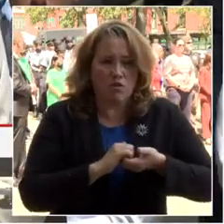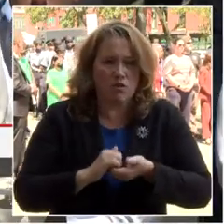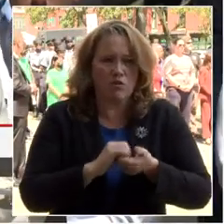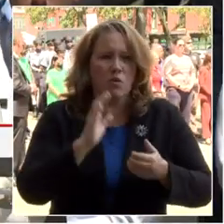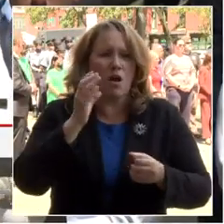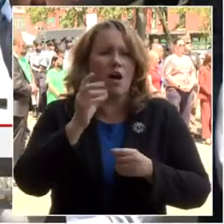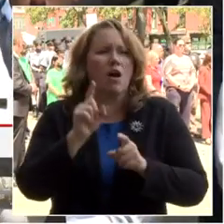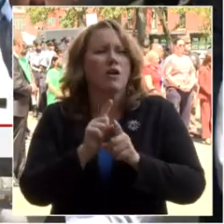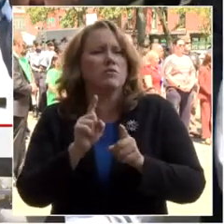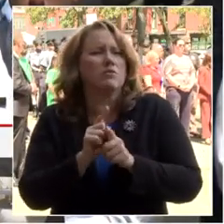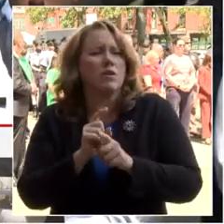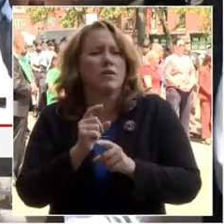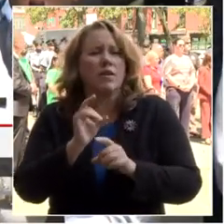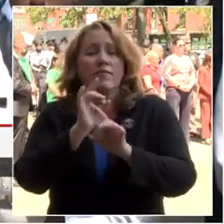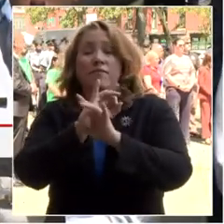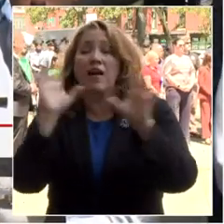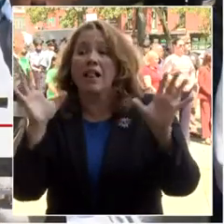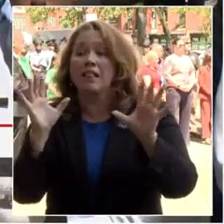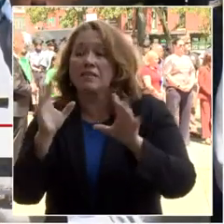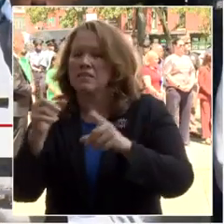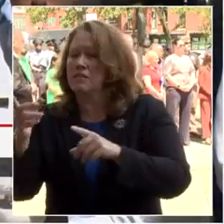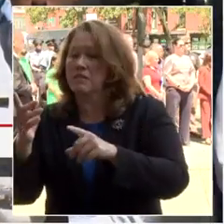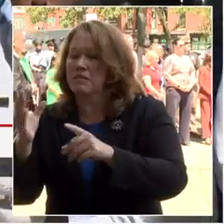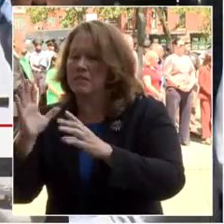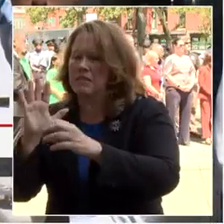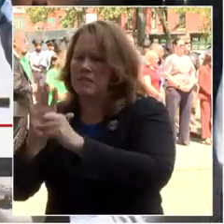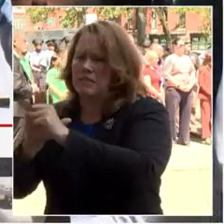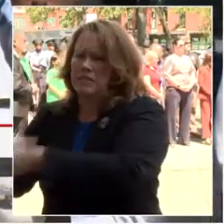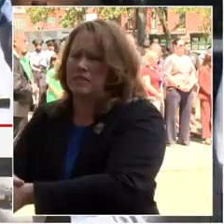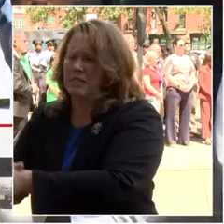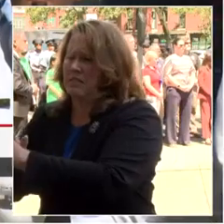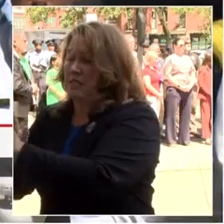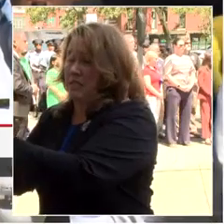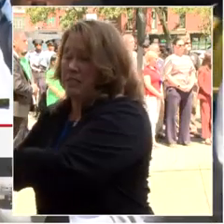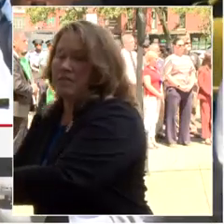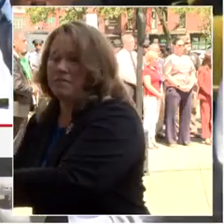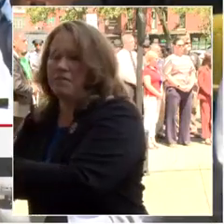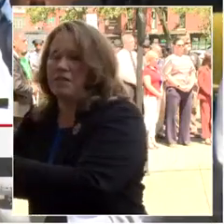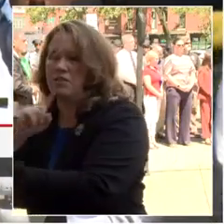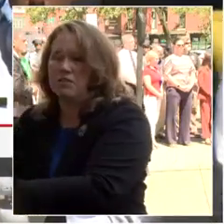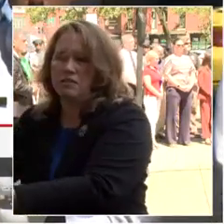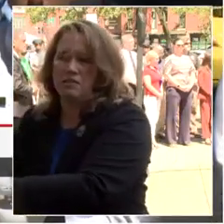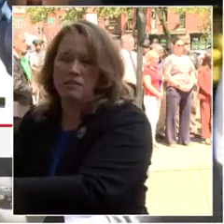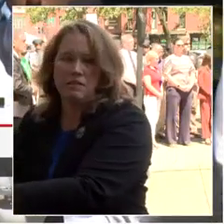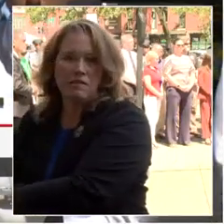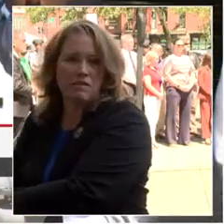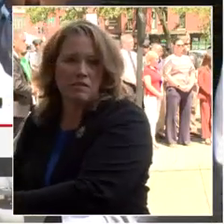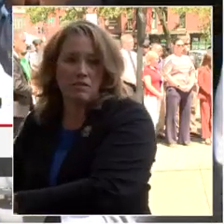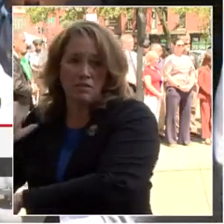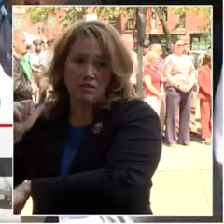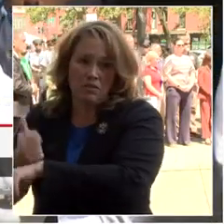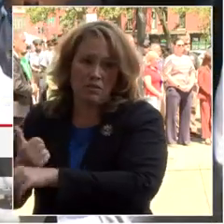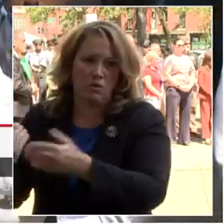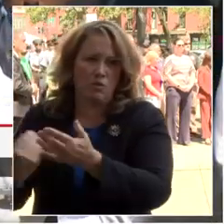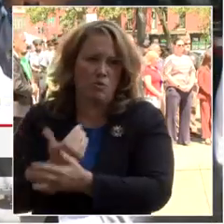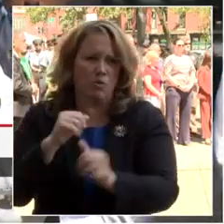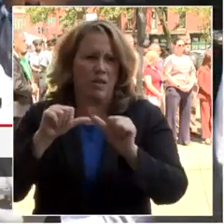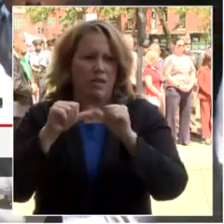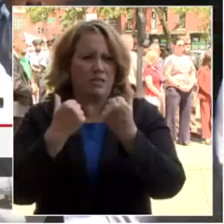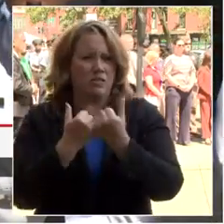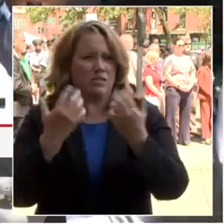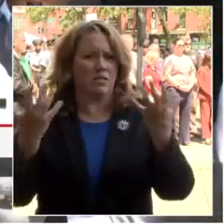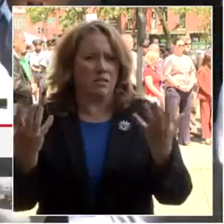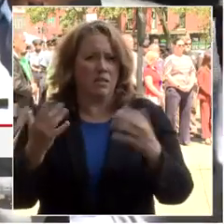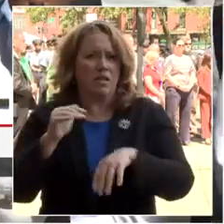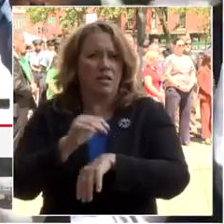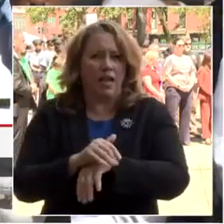also deploying a new multi-agency nightlife task force also led by the Office of the